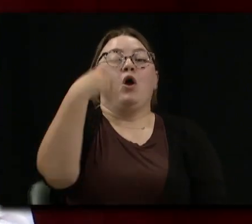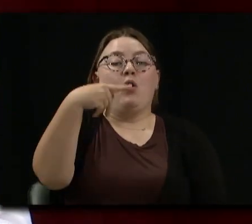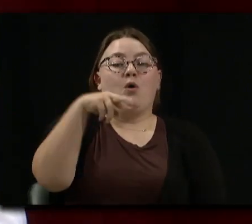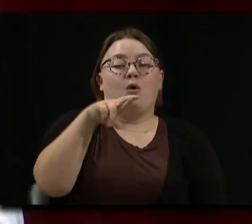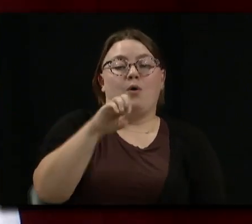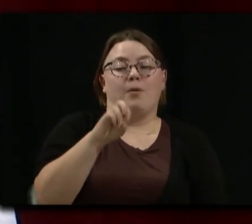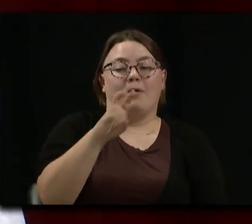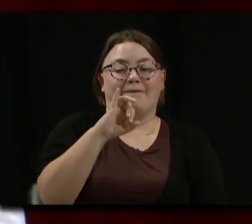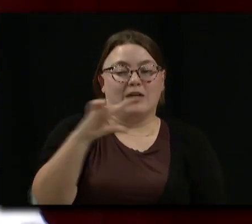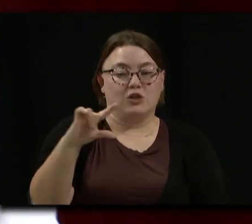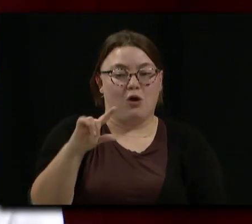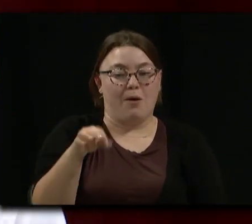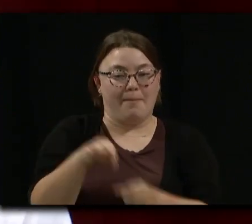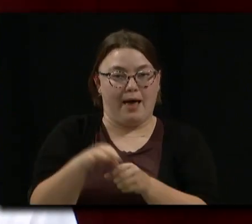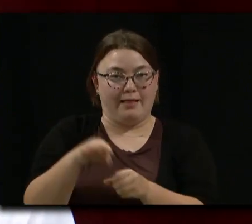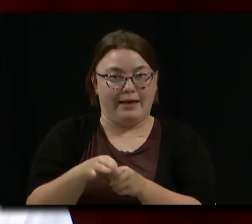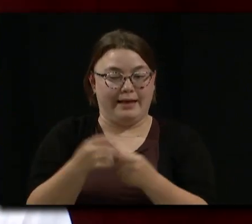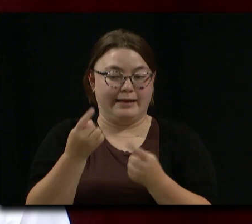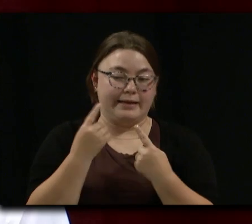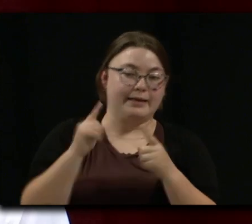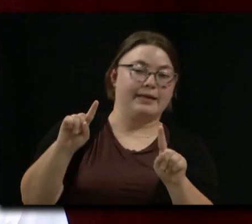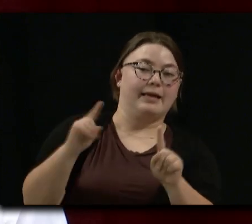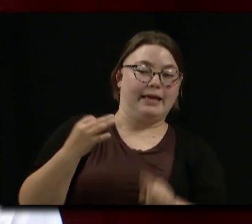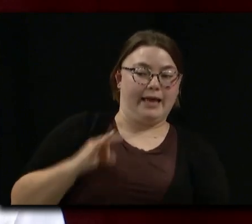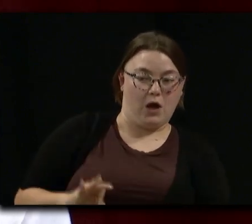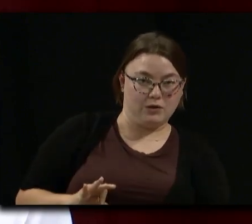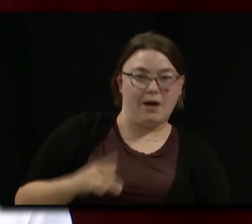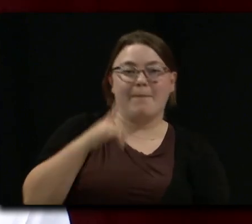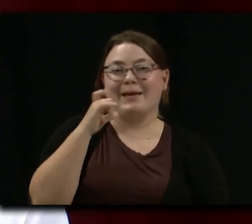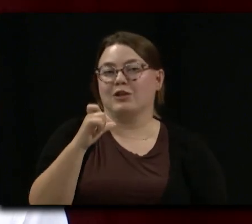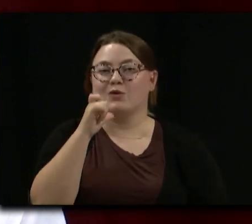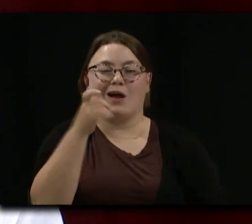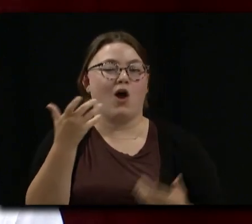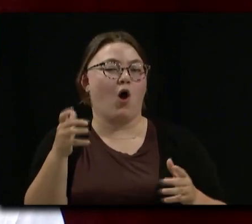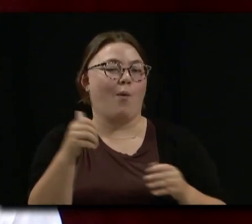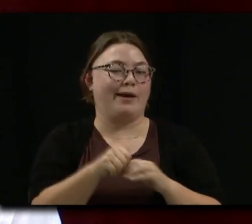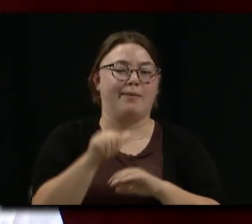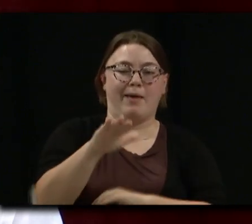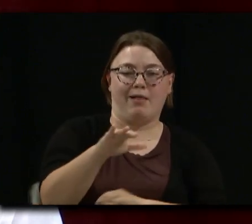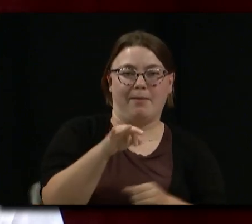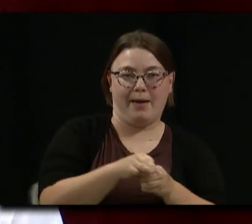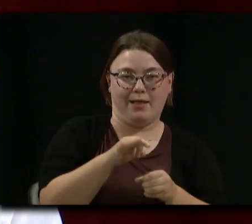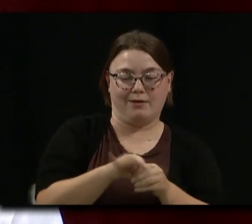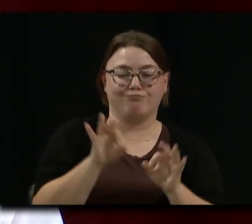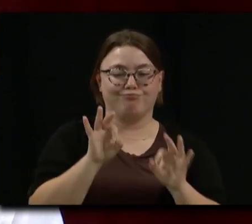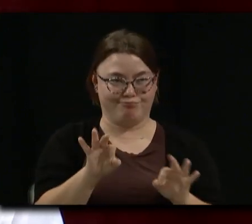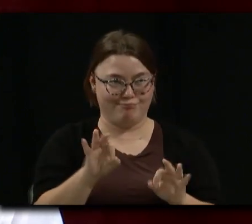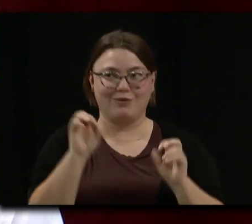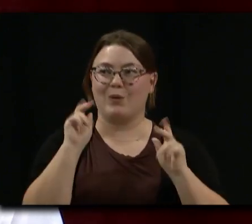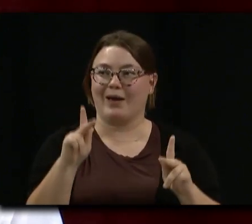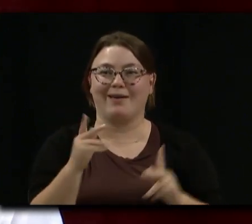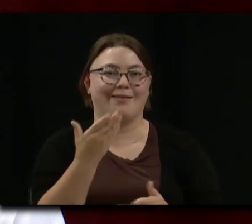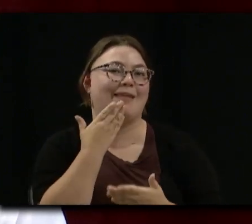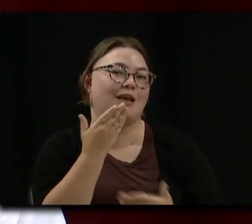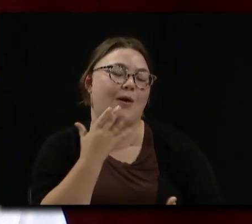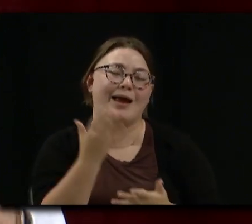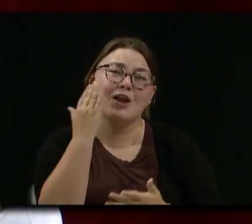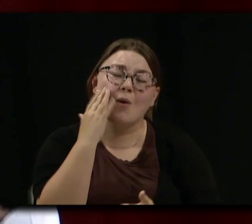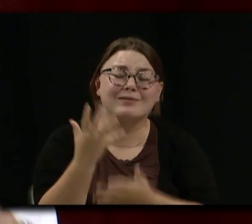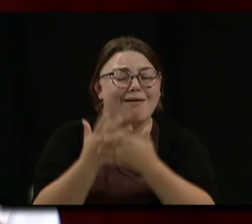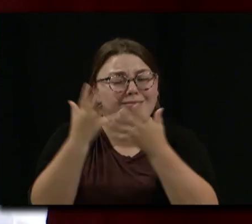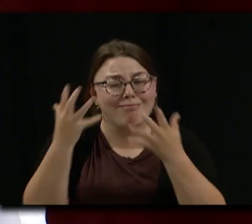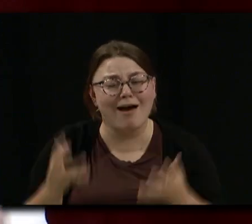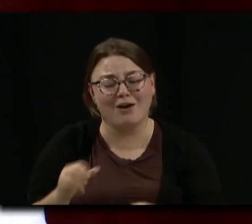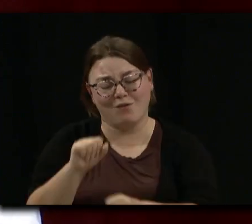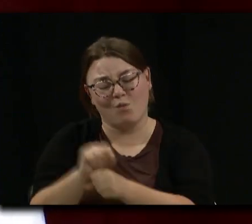not submit the absentee ballot. Sure. So that's perfect. absolutely right. I know it's a lot of work, and I know that it's